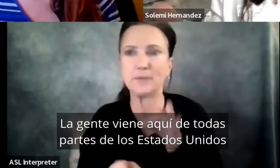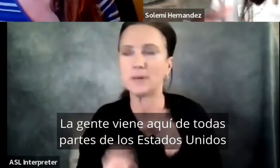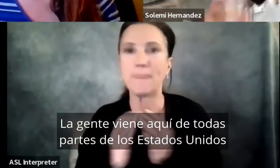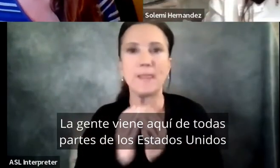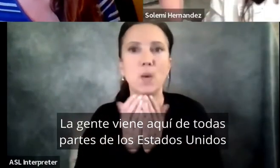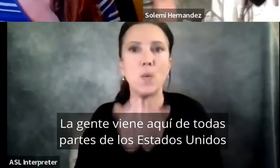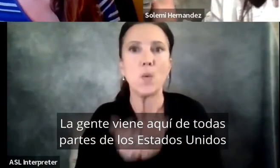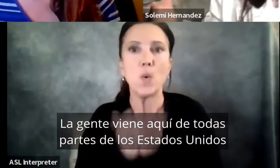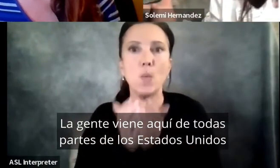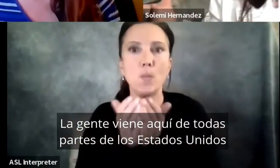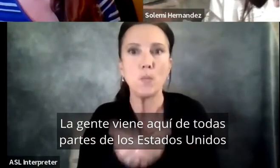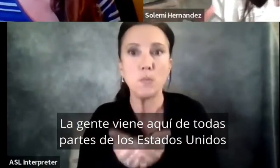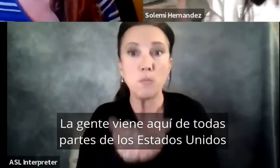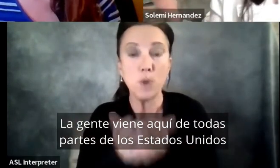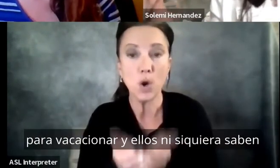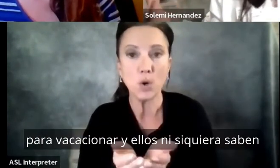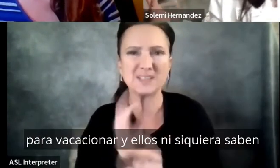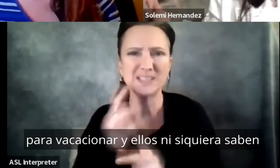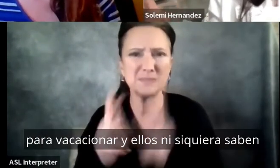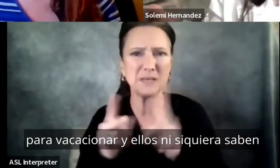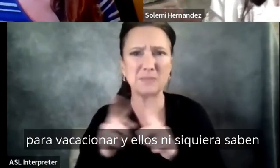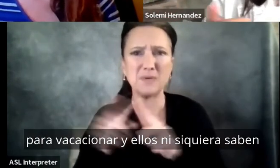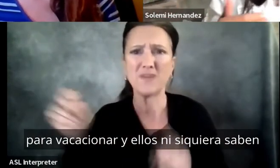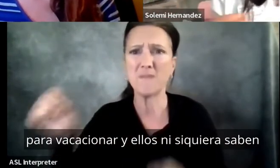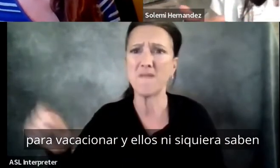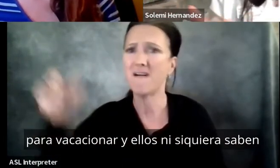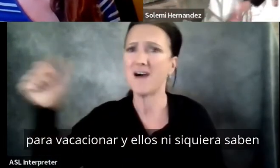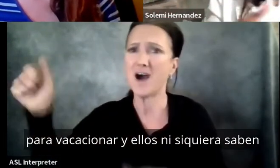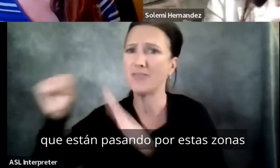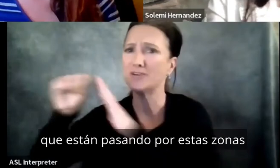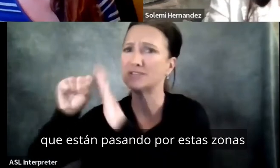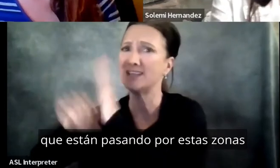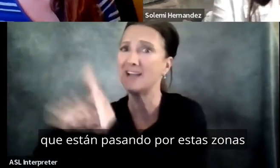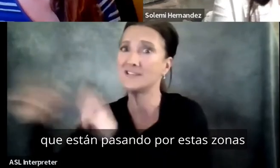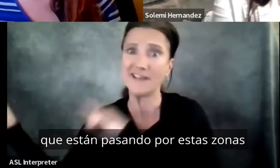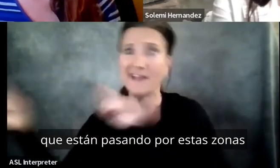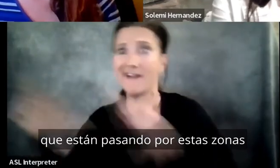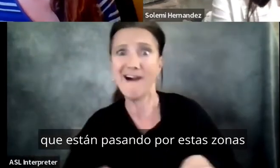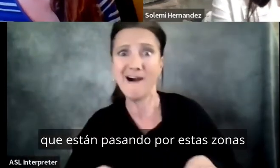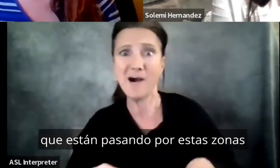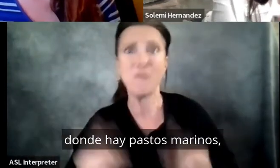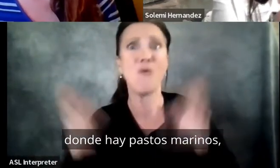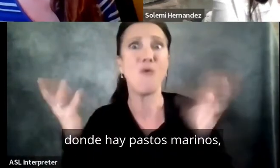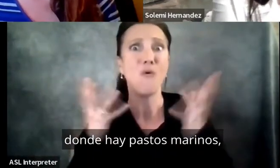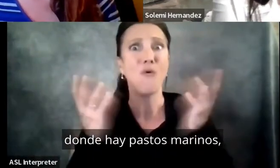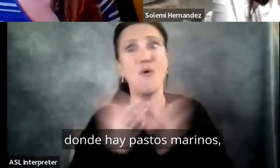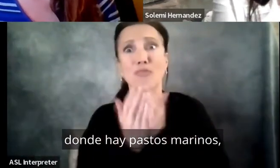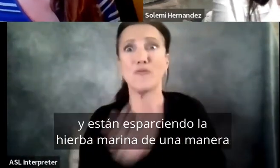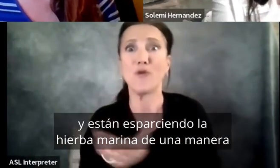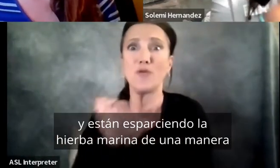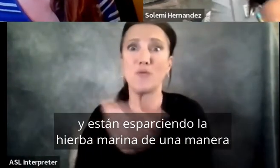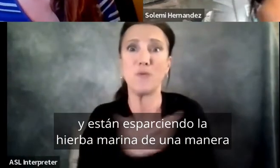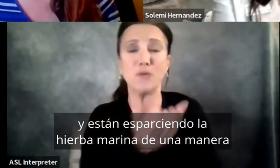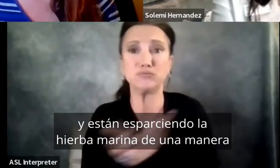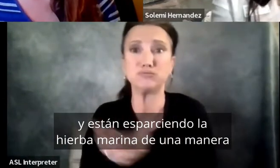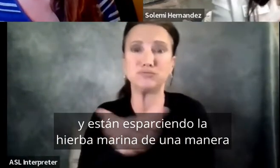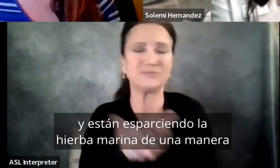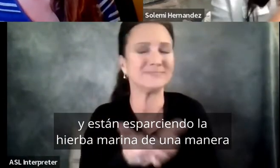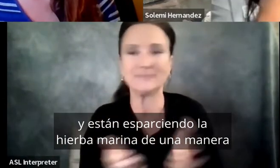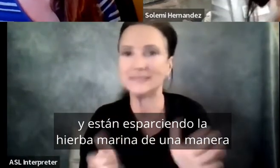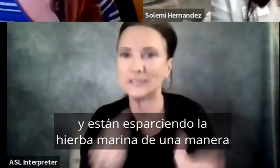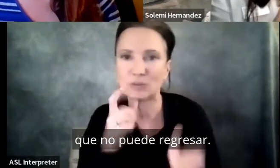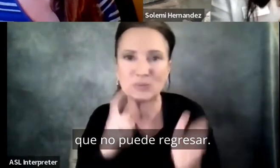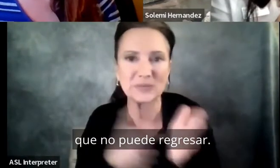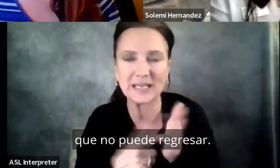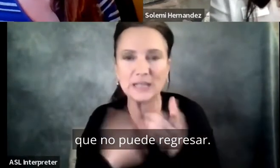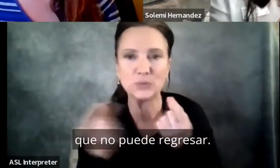come here from all over the United States to vacation, and they don't even know that they're passing through these zones, that there is seagrass, and they're carrying the seagrass